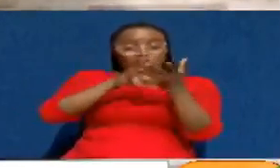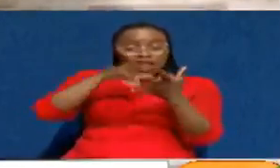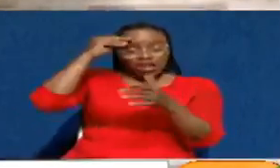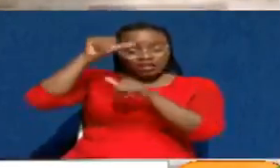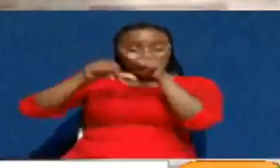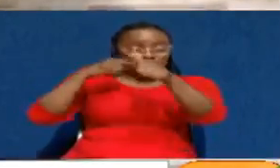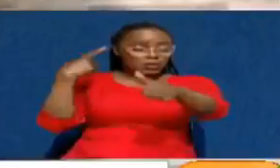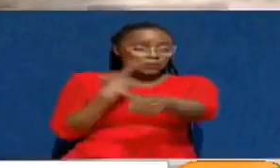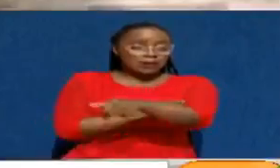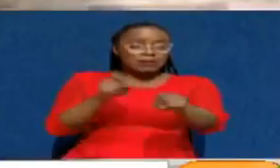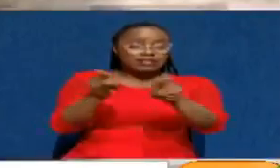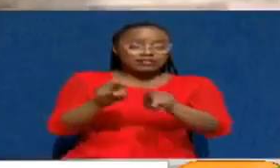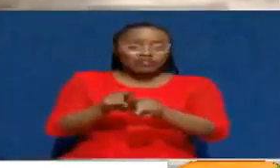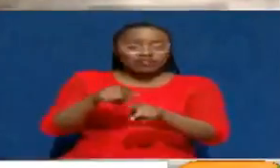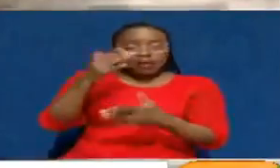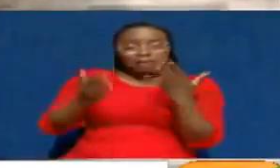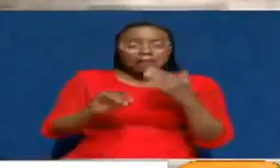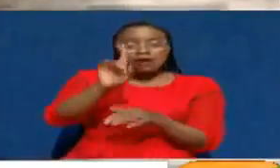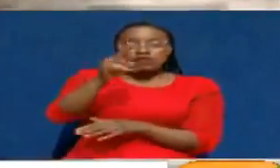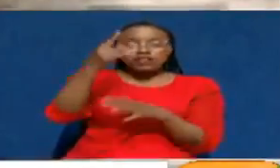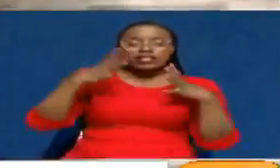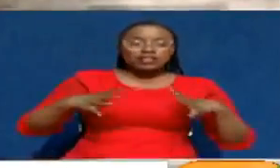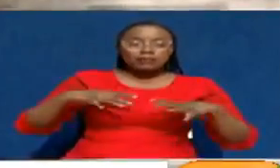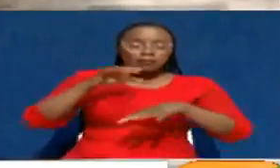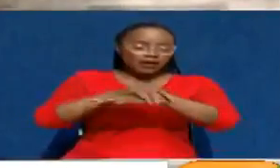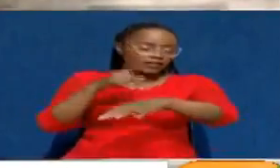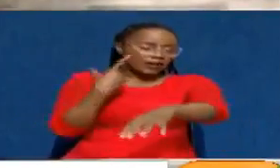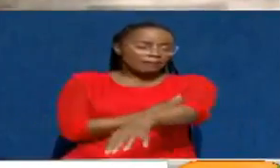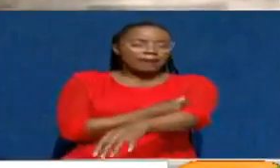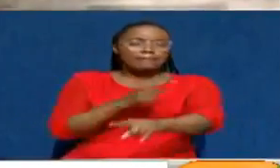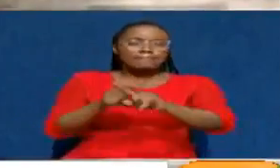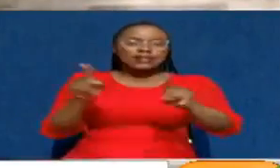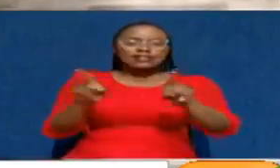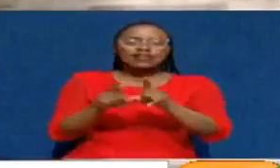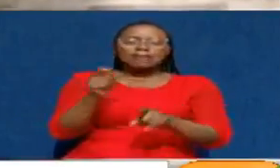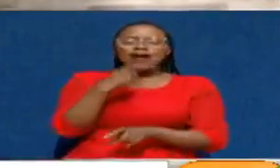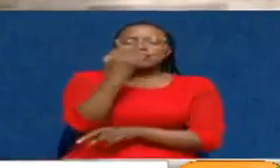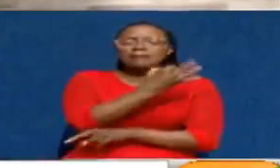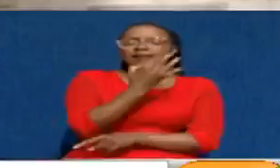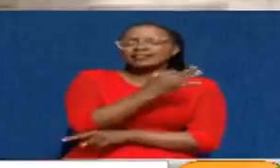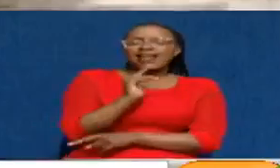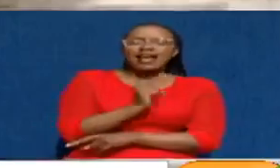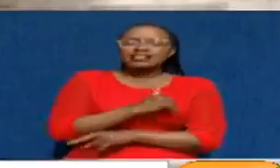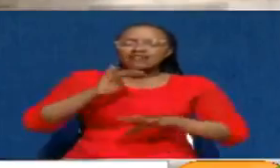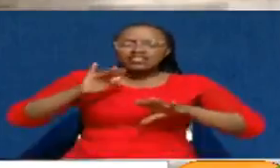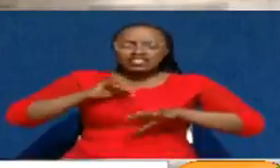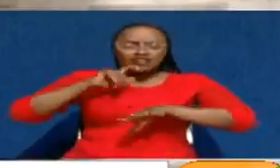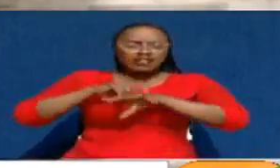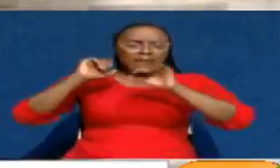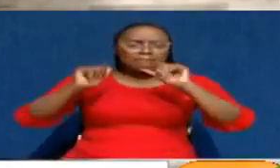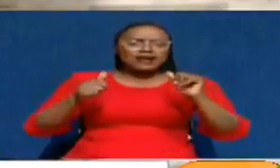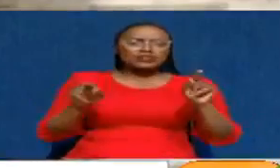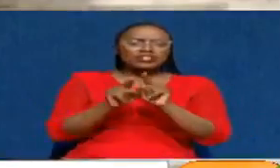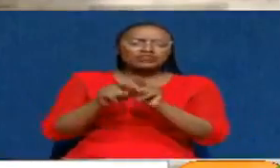these vaccines. Okay. I think I was probably one of the first people to get the vaccine, but it's only been since March. So we do not have enough time